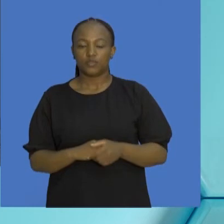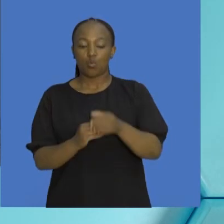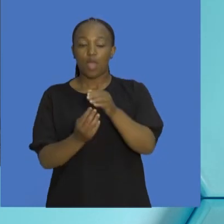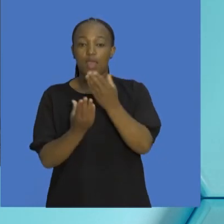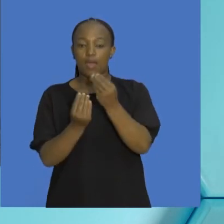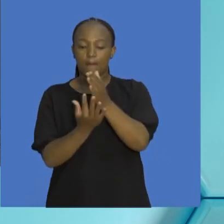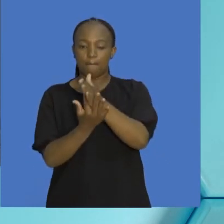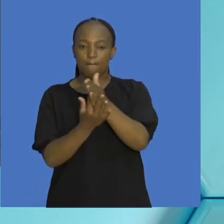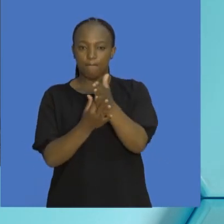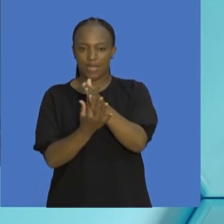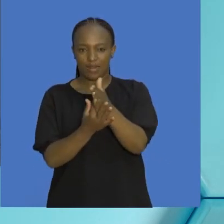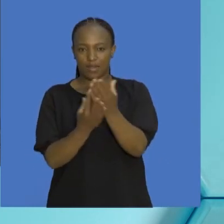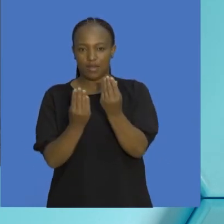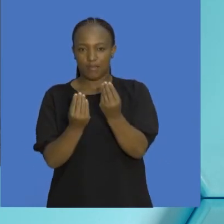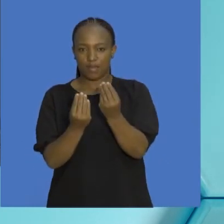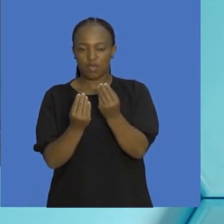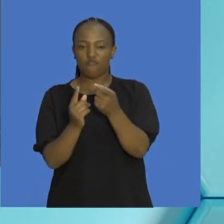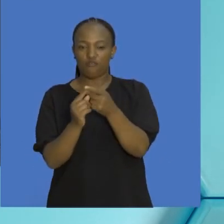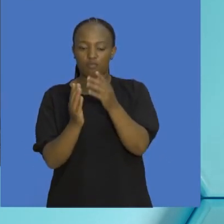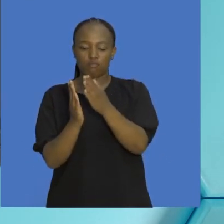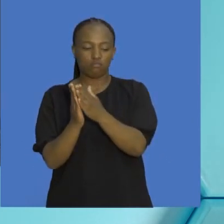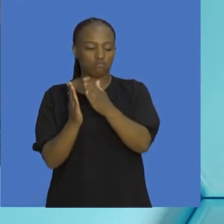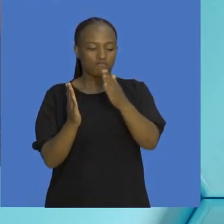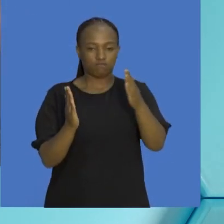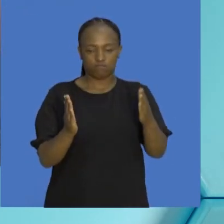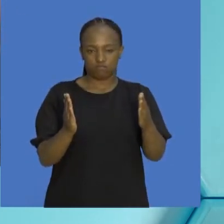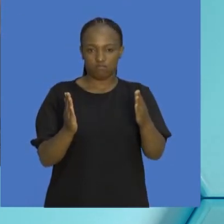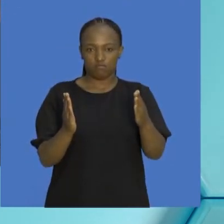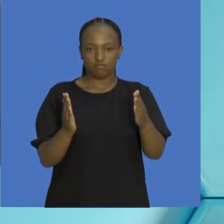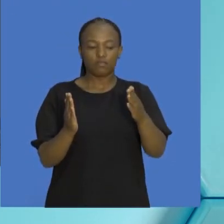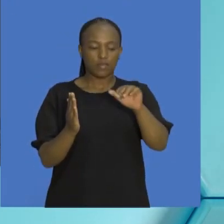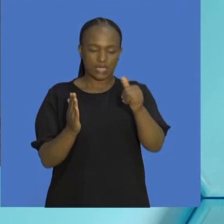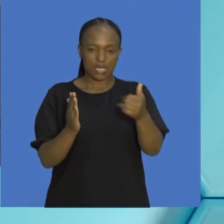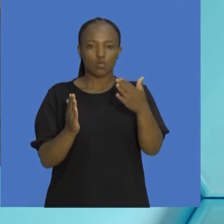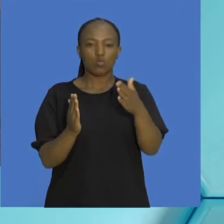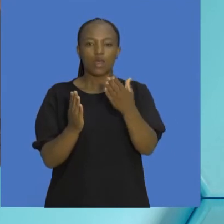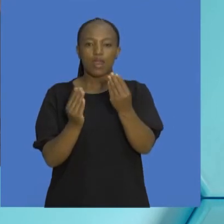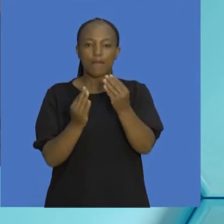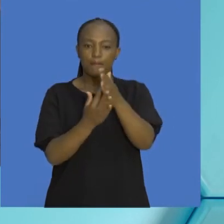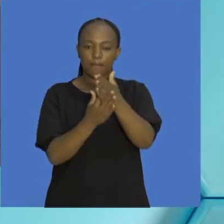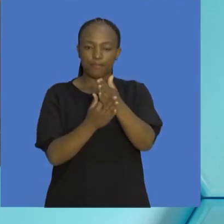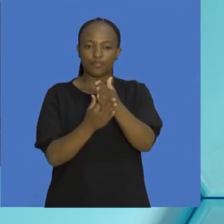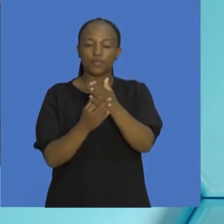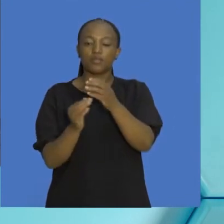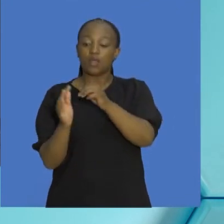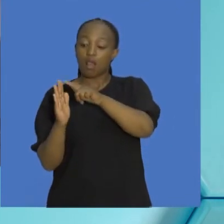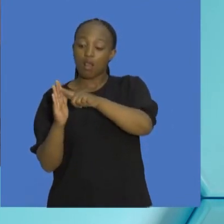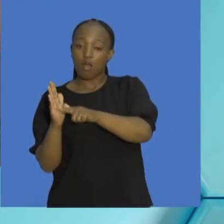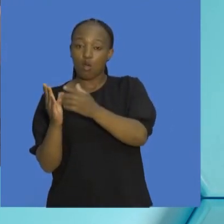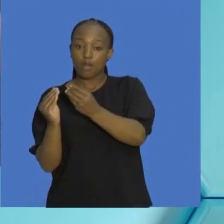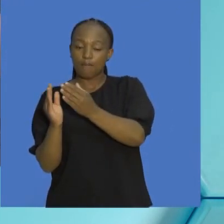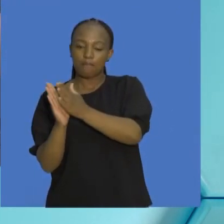the middle is the median, from there to there, the middle is the median. From